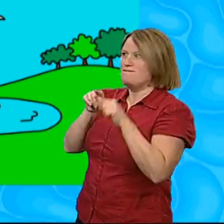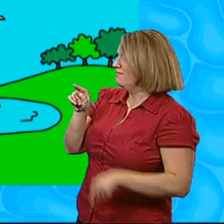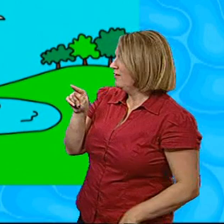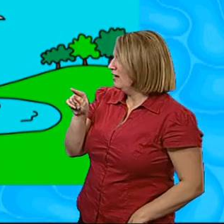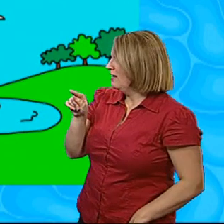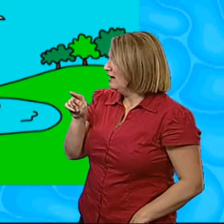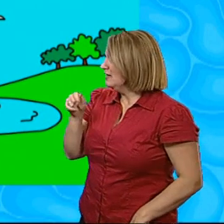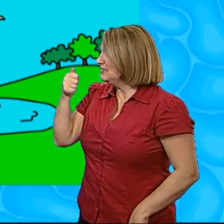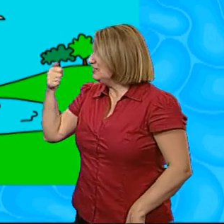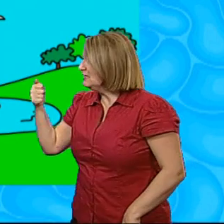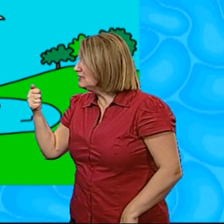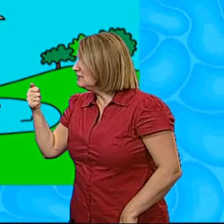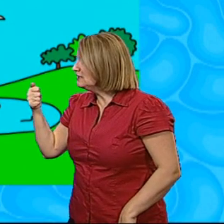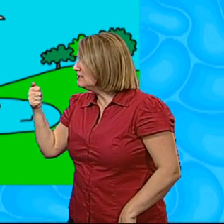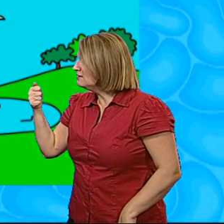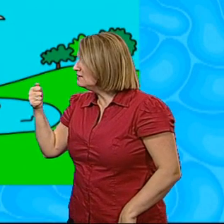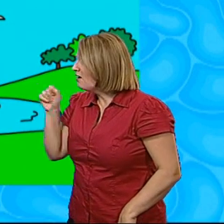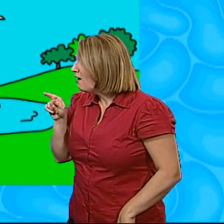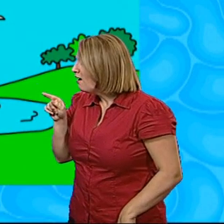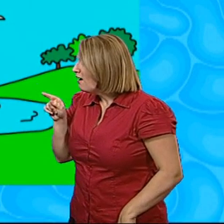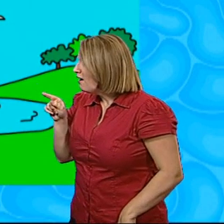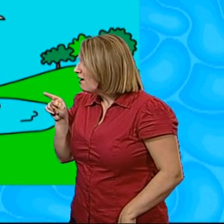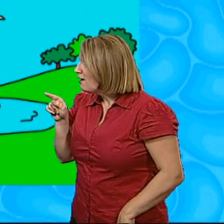five, six,